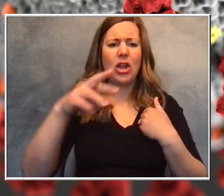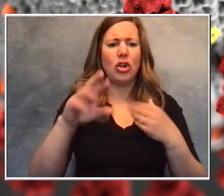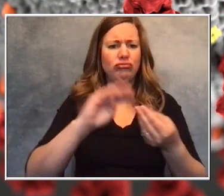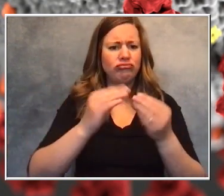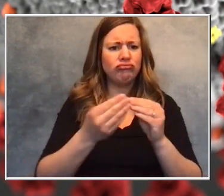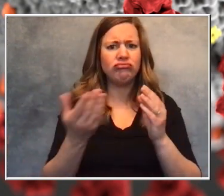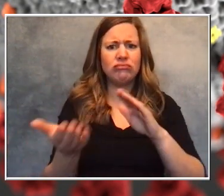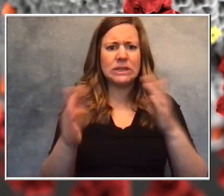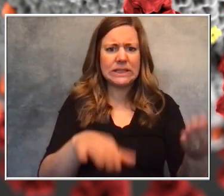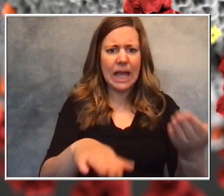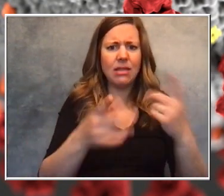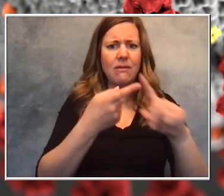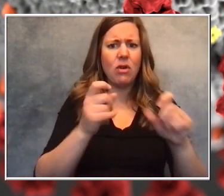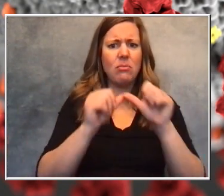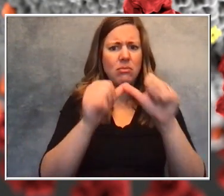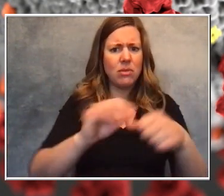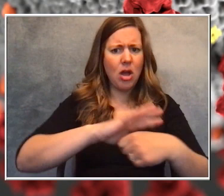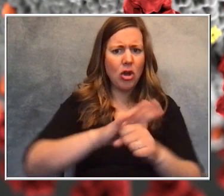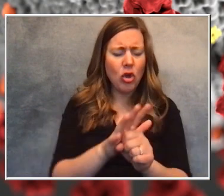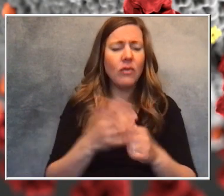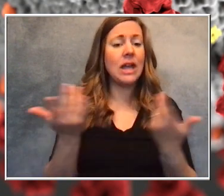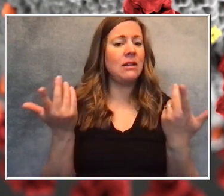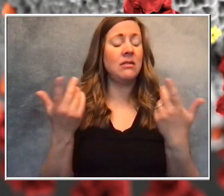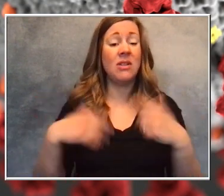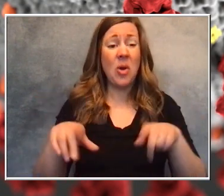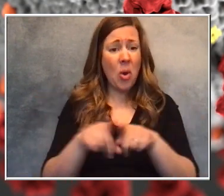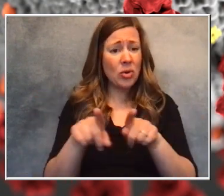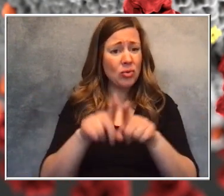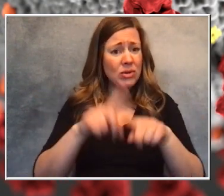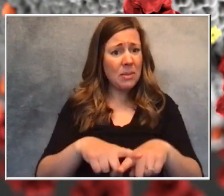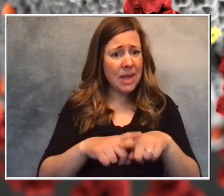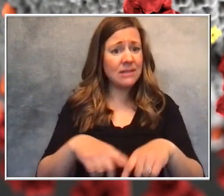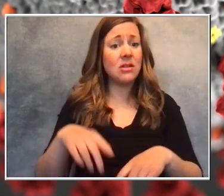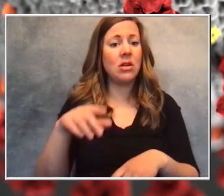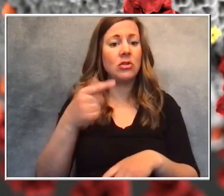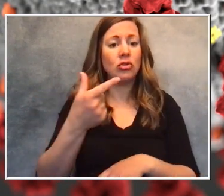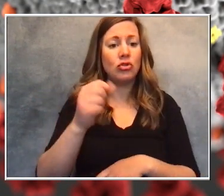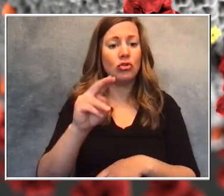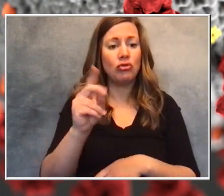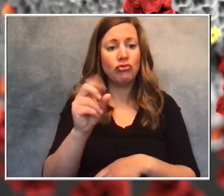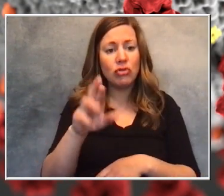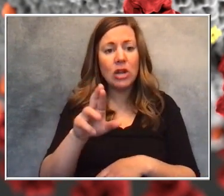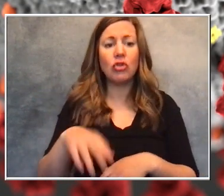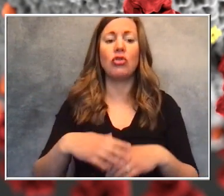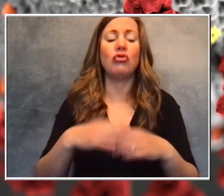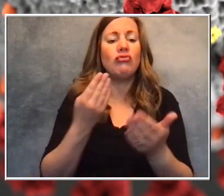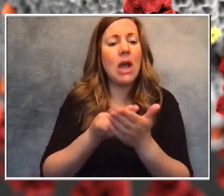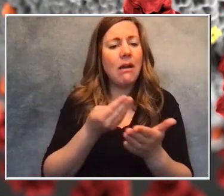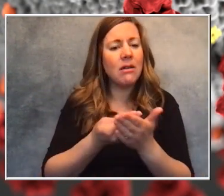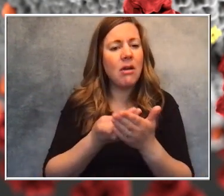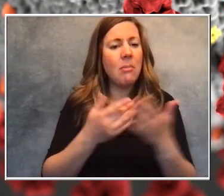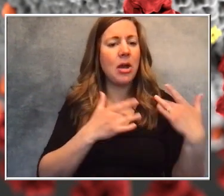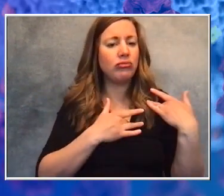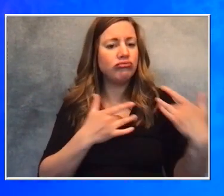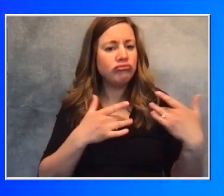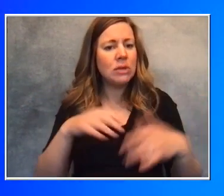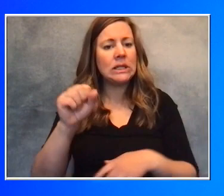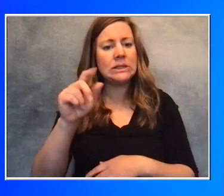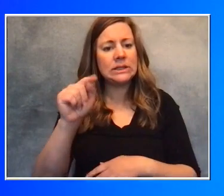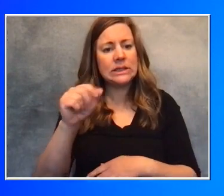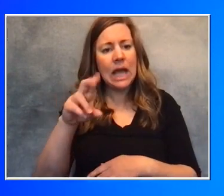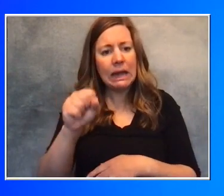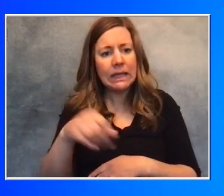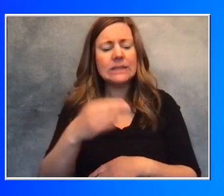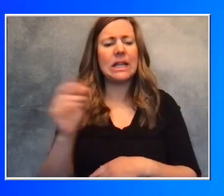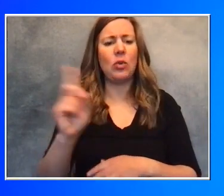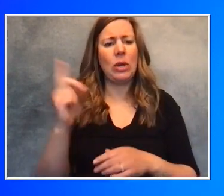on gender, socioeconomic status, and where someone lives. What are we learning from all this? Well, we are collating and